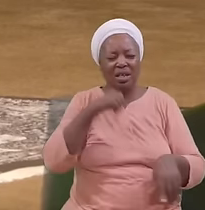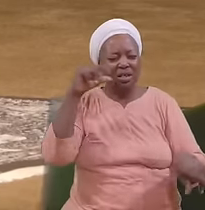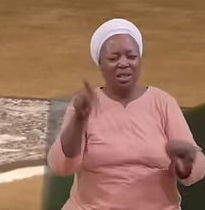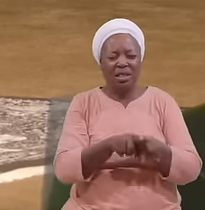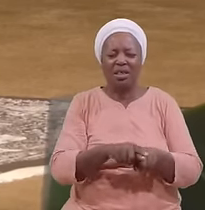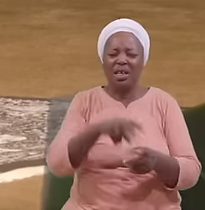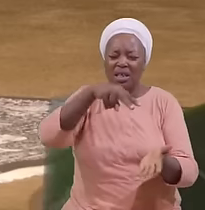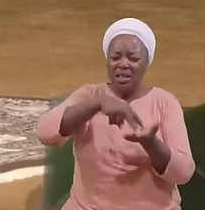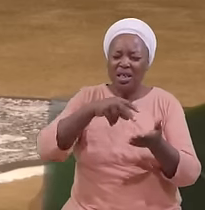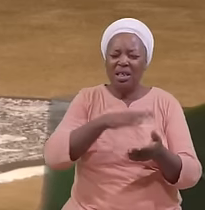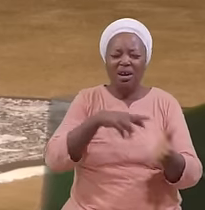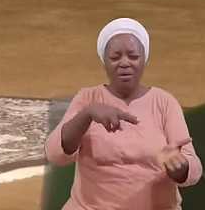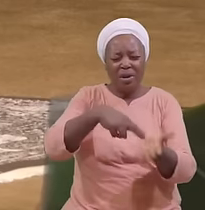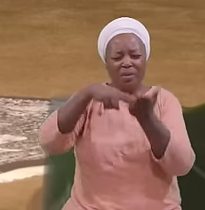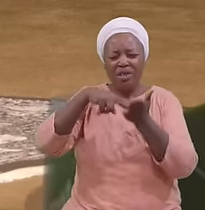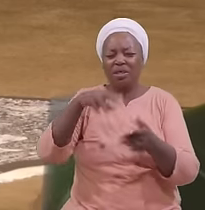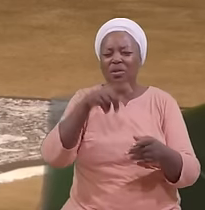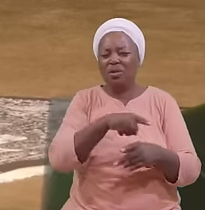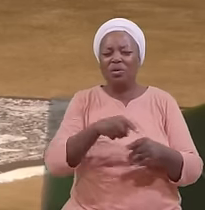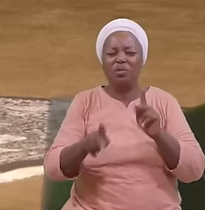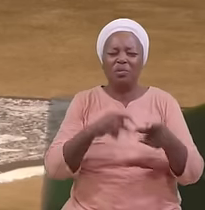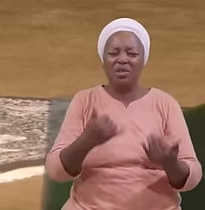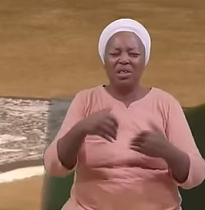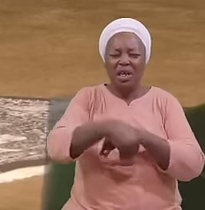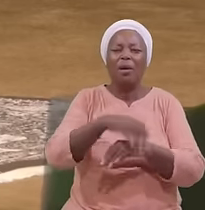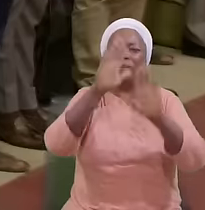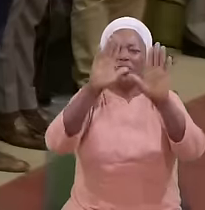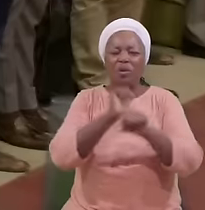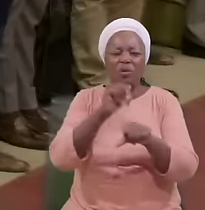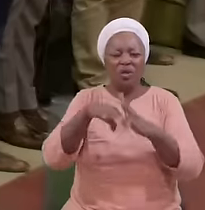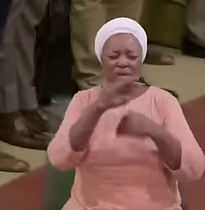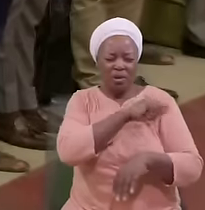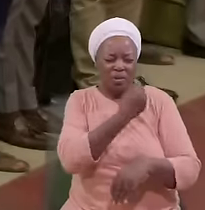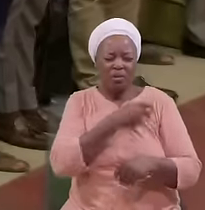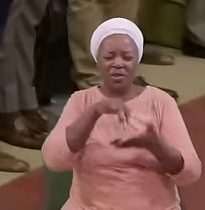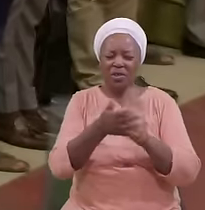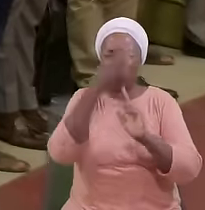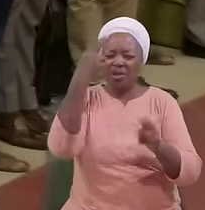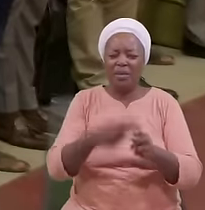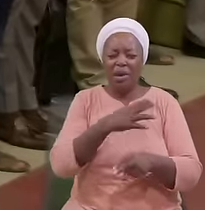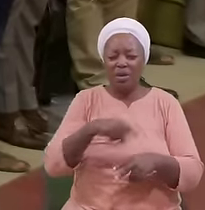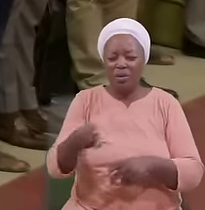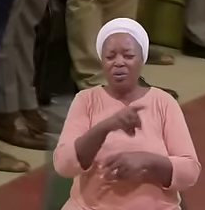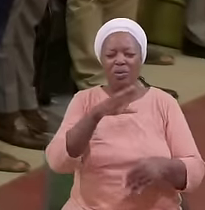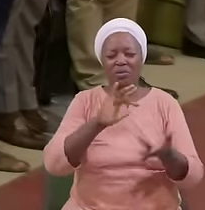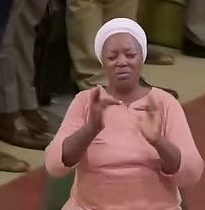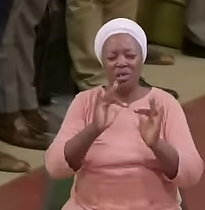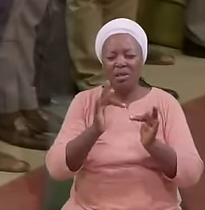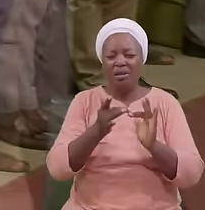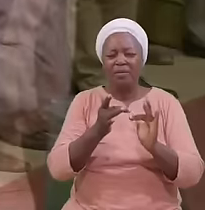in for those people tonight, miracles in the hospital. And those